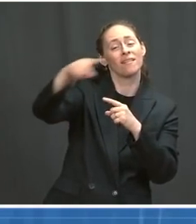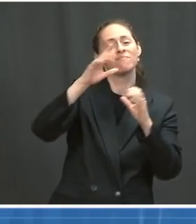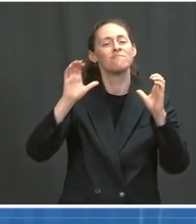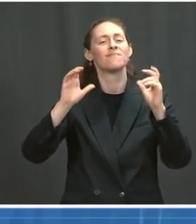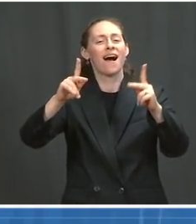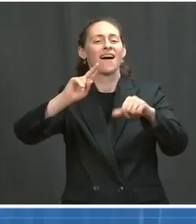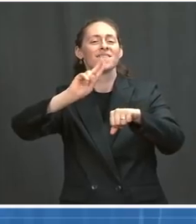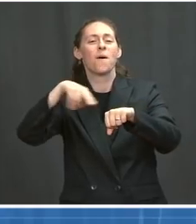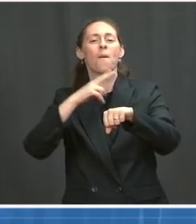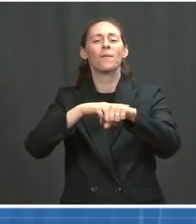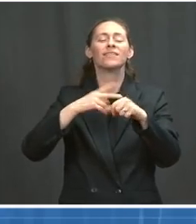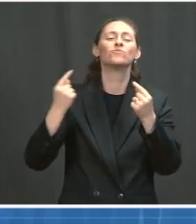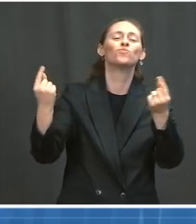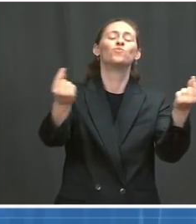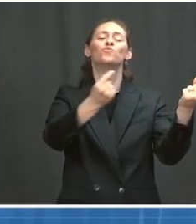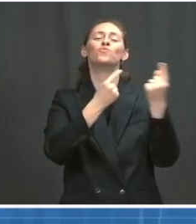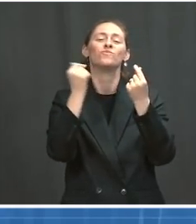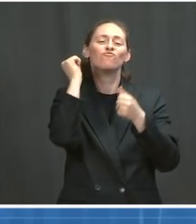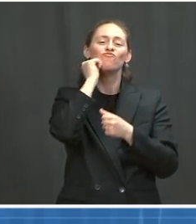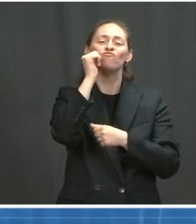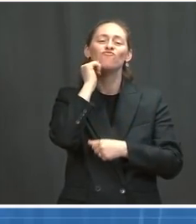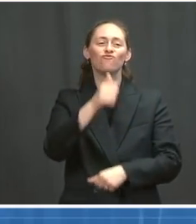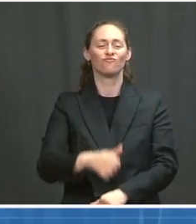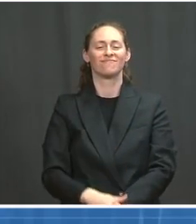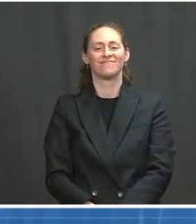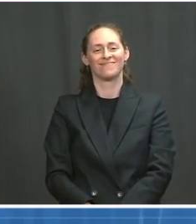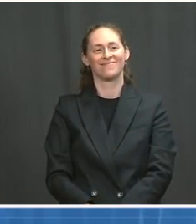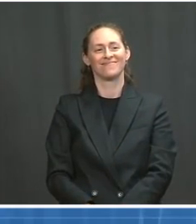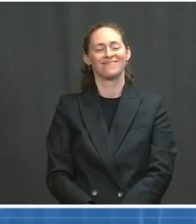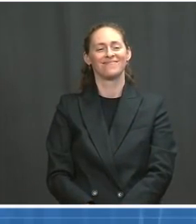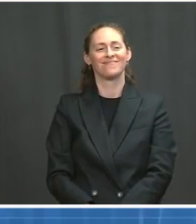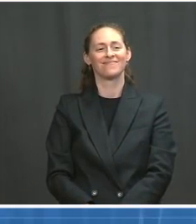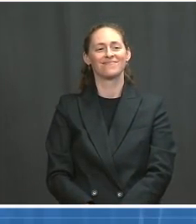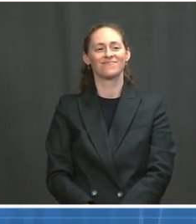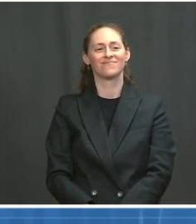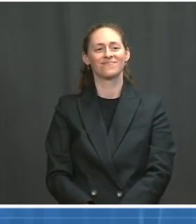so important that we keep pushing for continued progress.